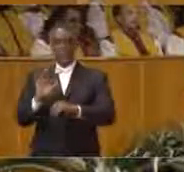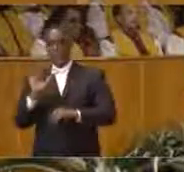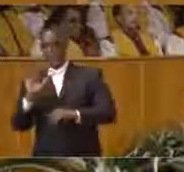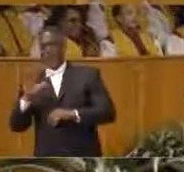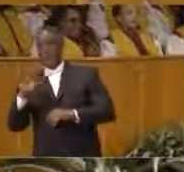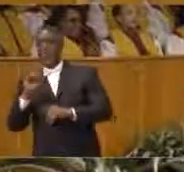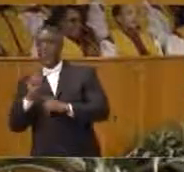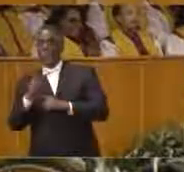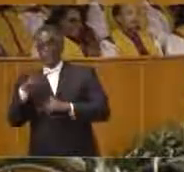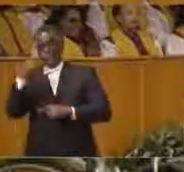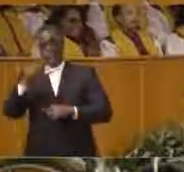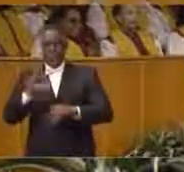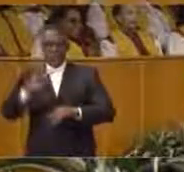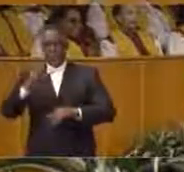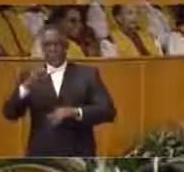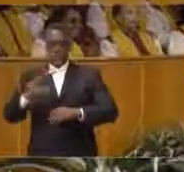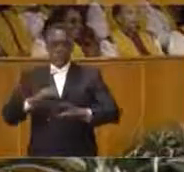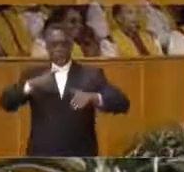30 minutes